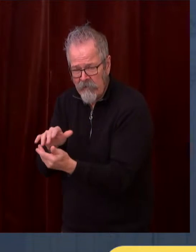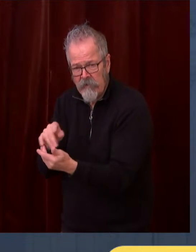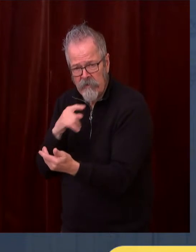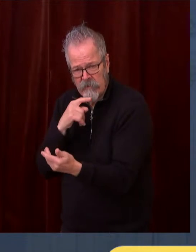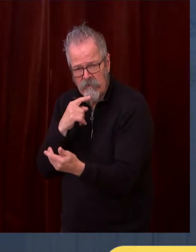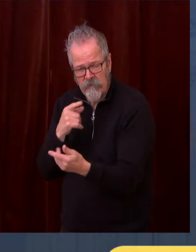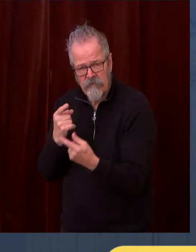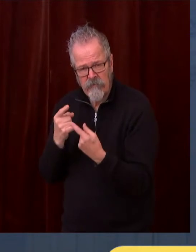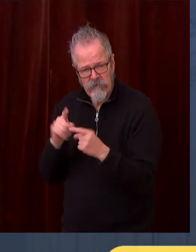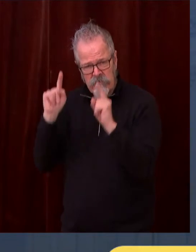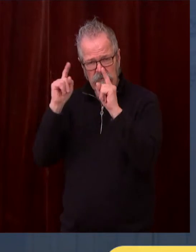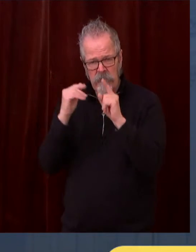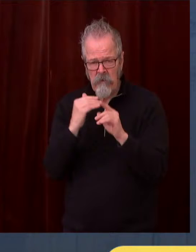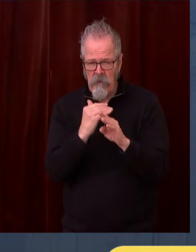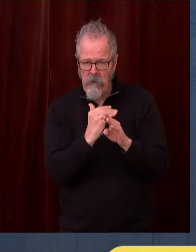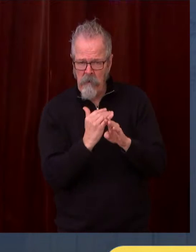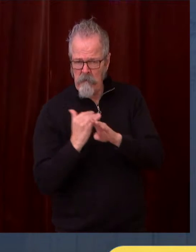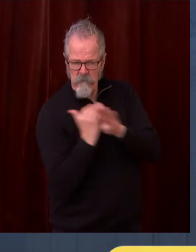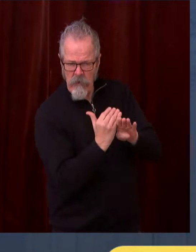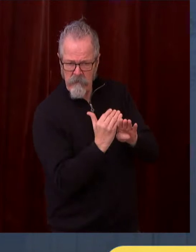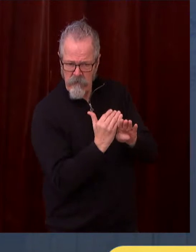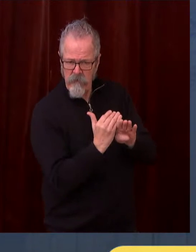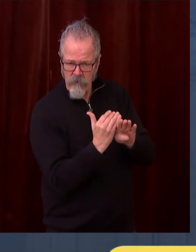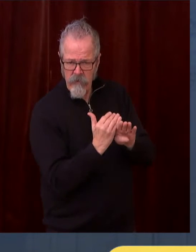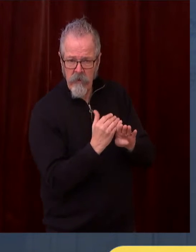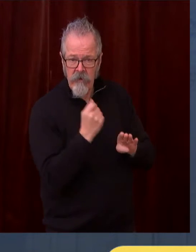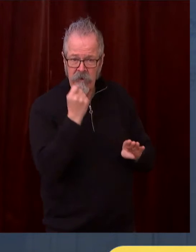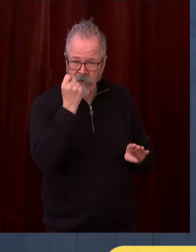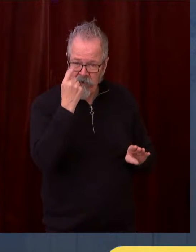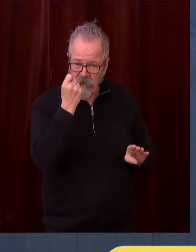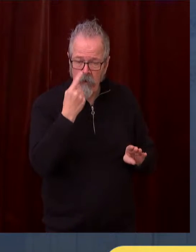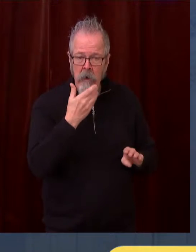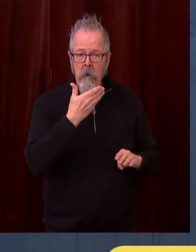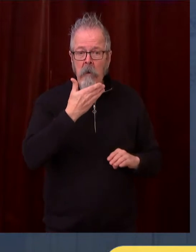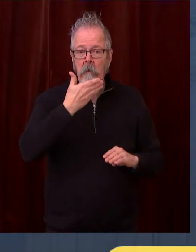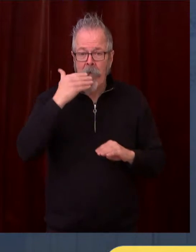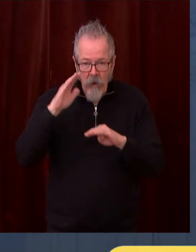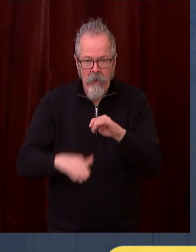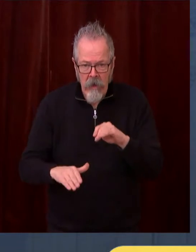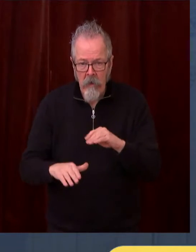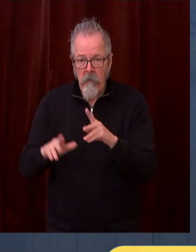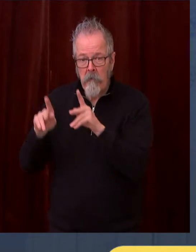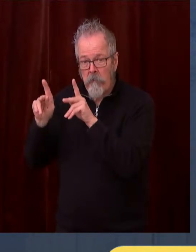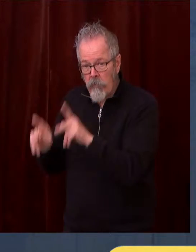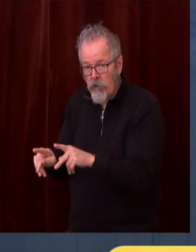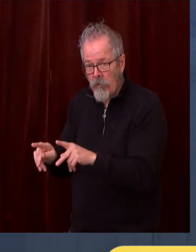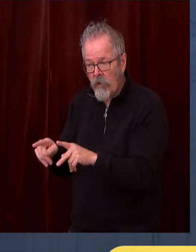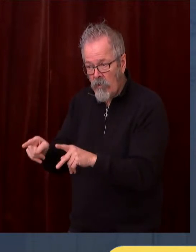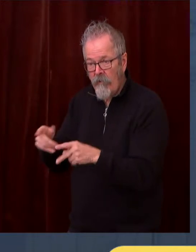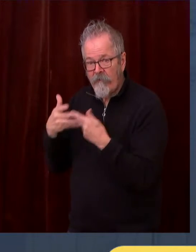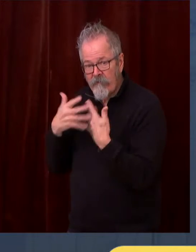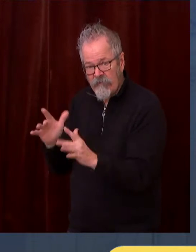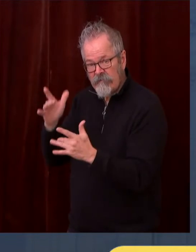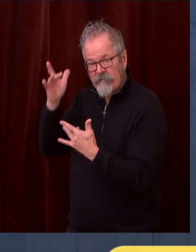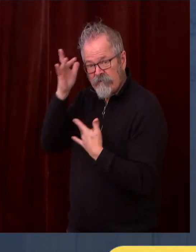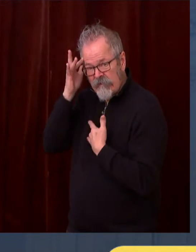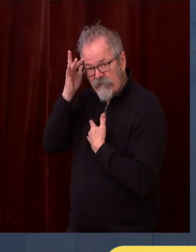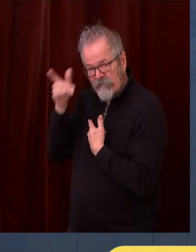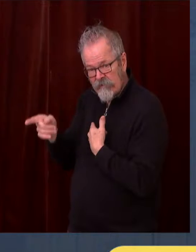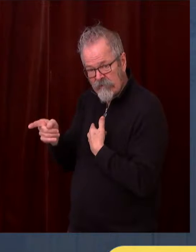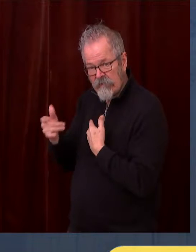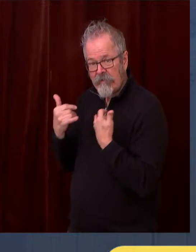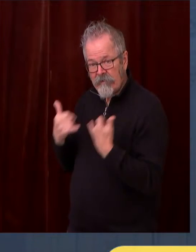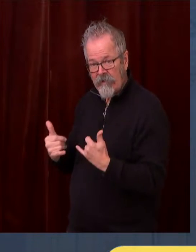beyond, greater than those following infection. So there's every reason to believe that